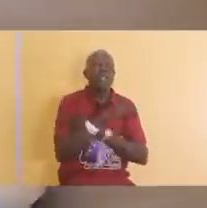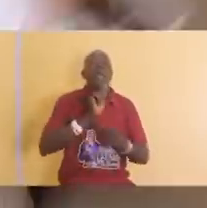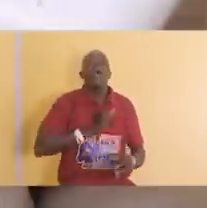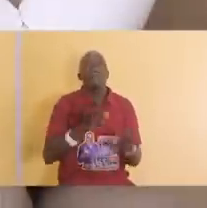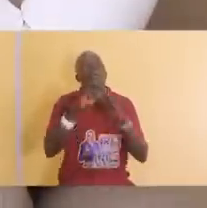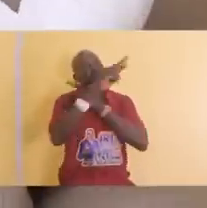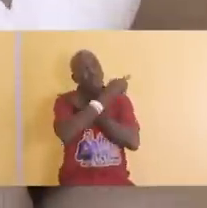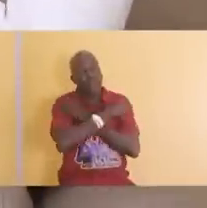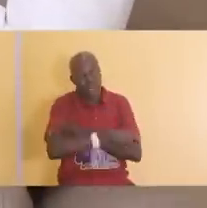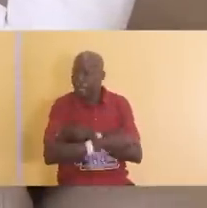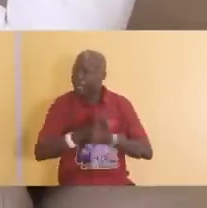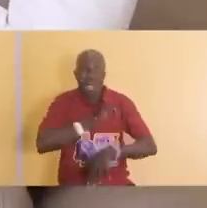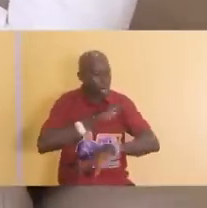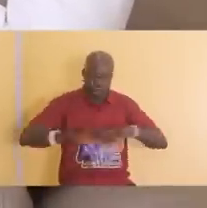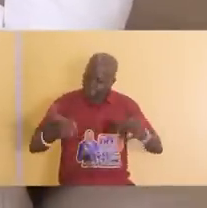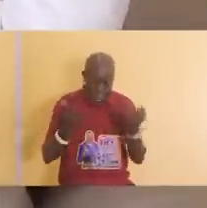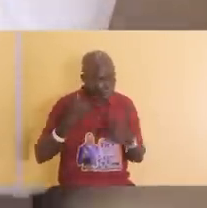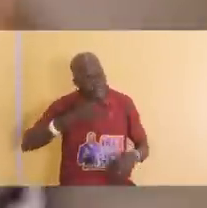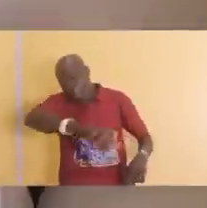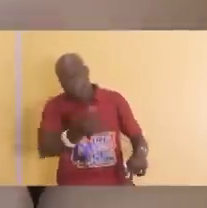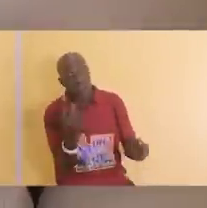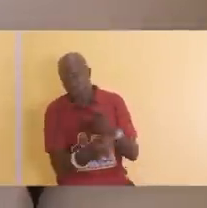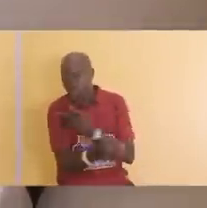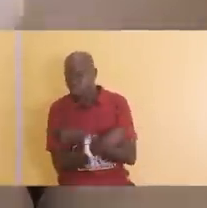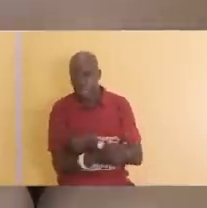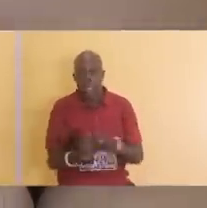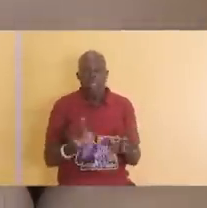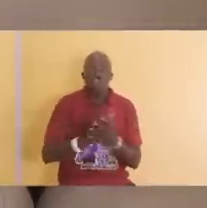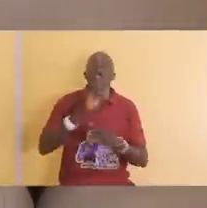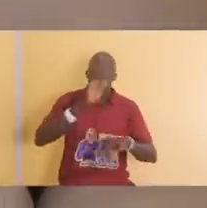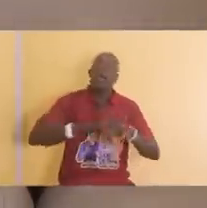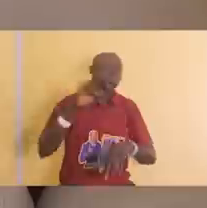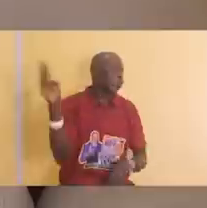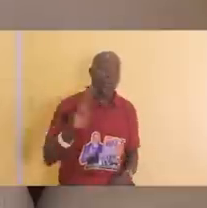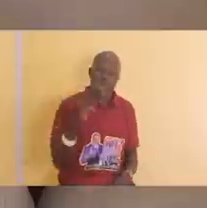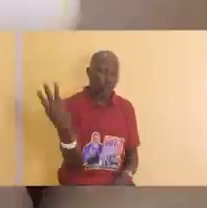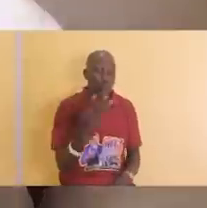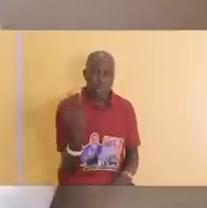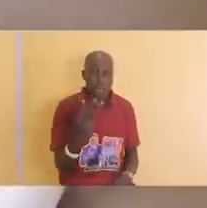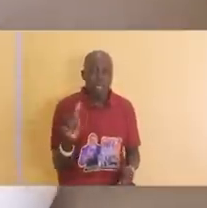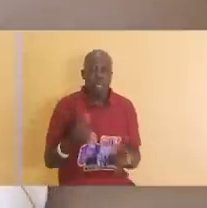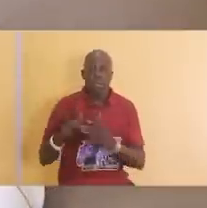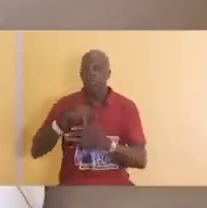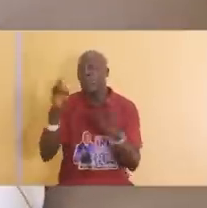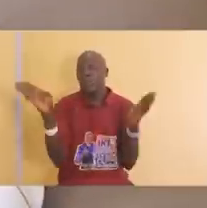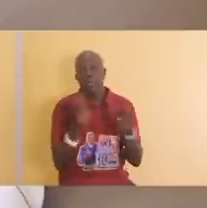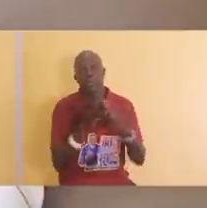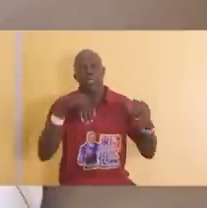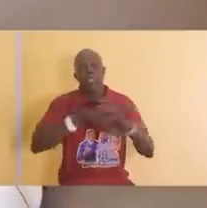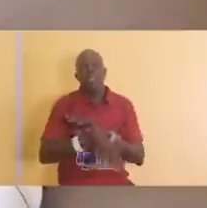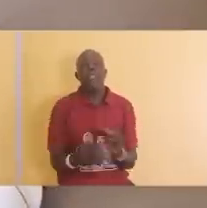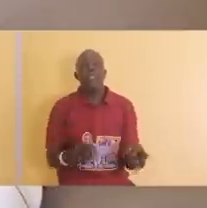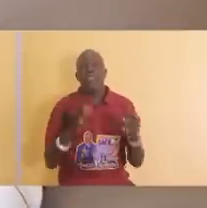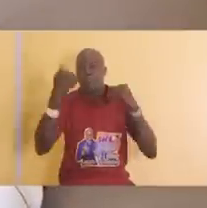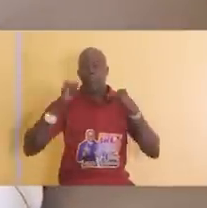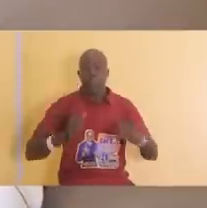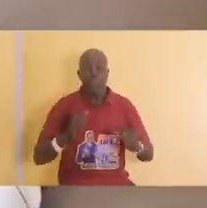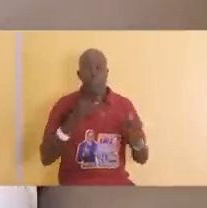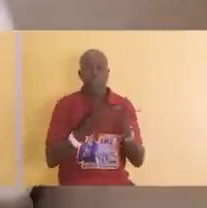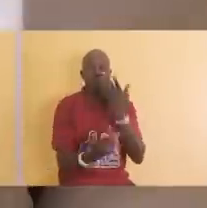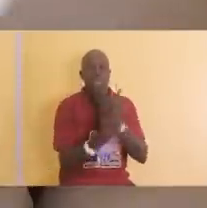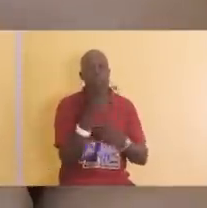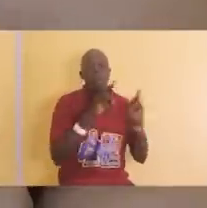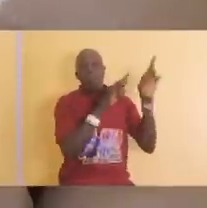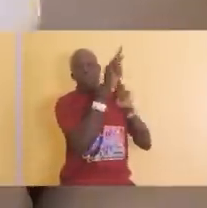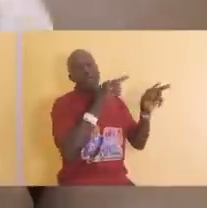program. I will rest. I don't want to attend to anyone today. Only Wednesday. Till Wednesday. That will be a program part